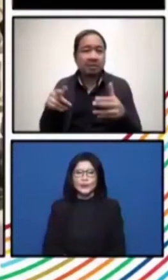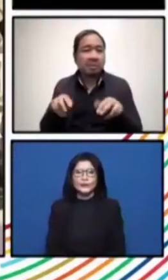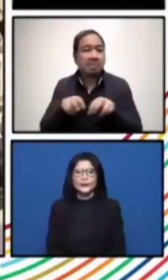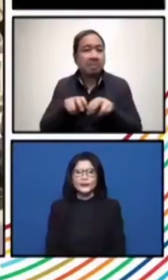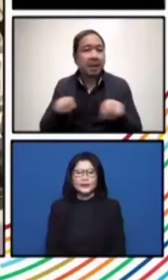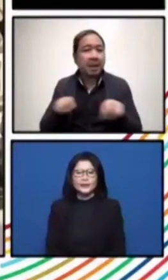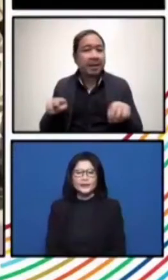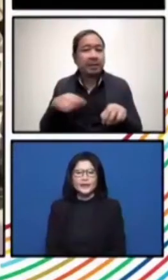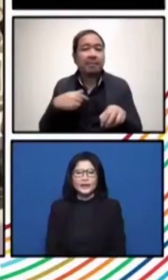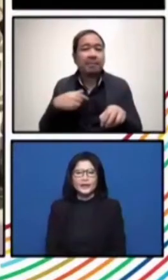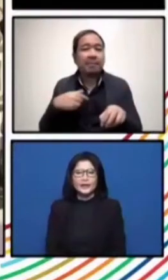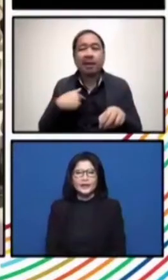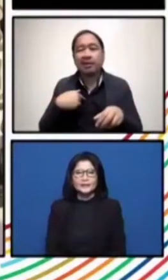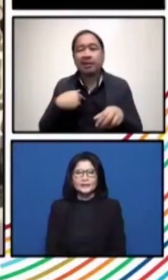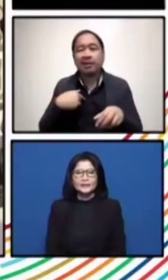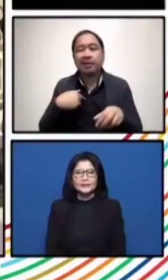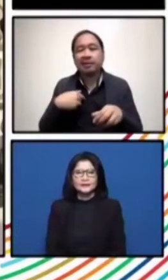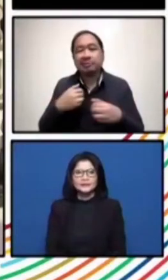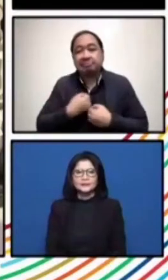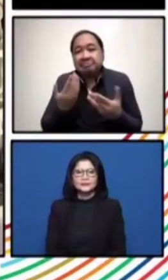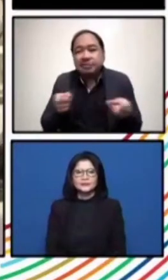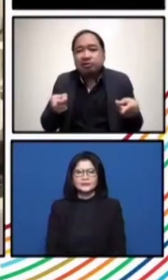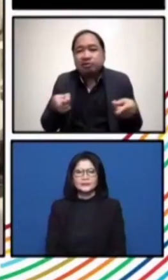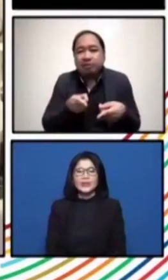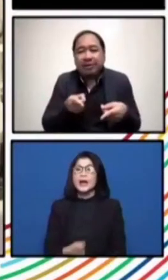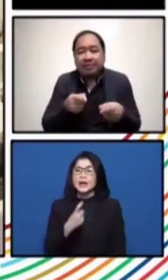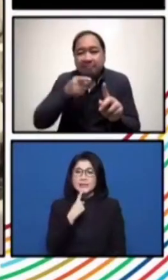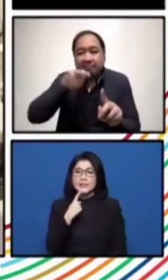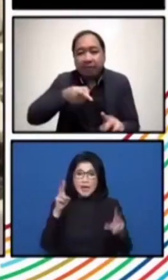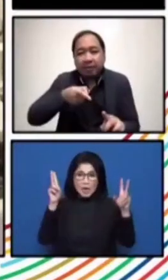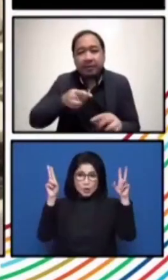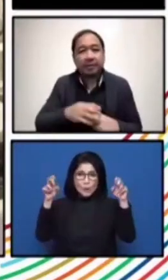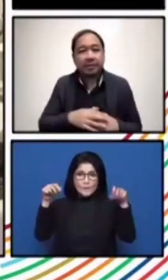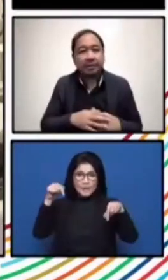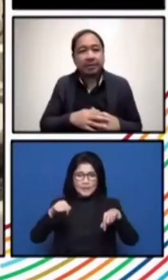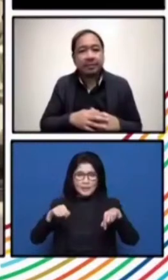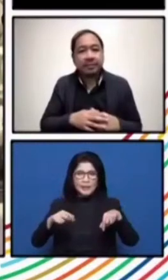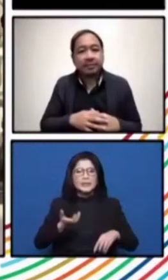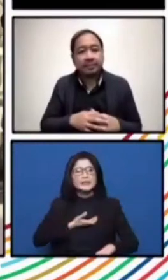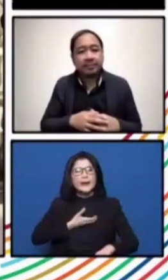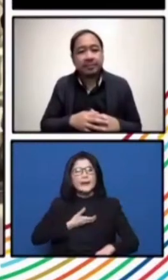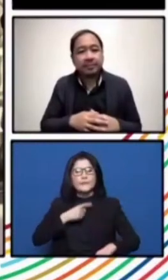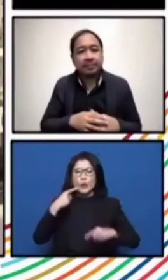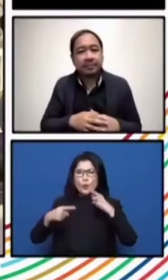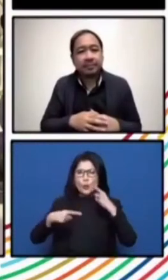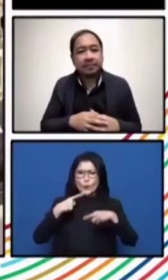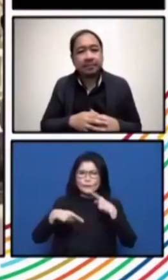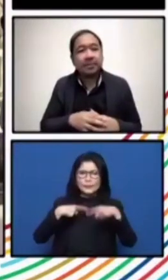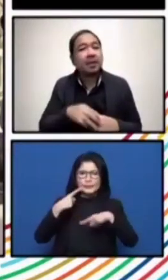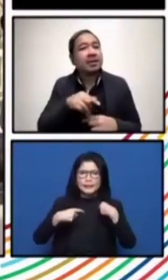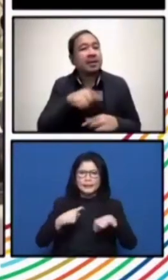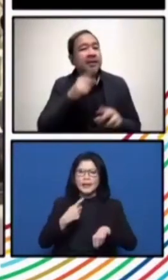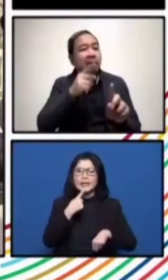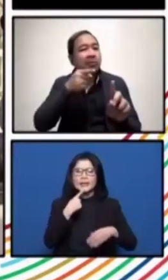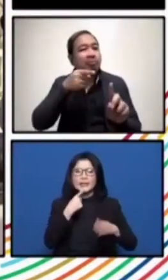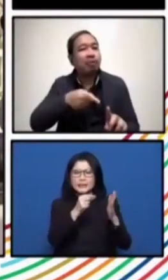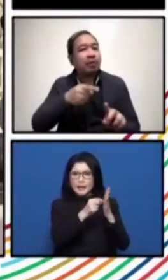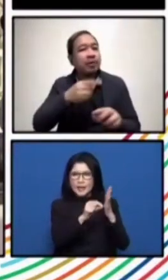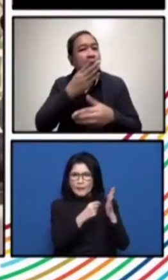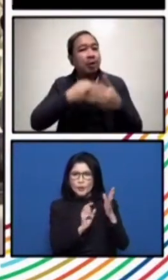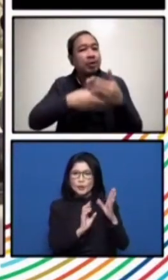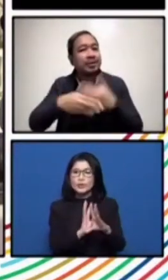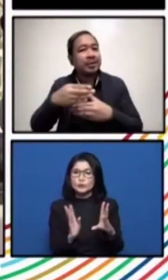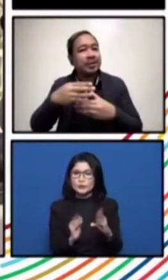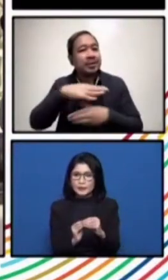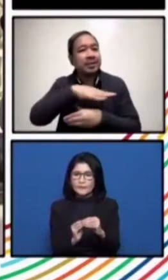sweet regarding this topic one thing I always talk about when it when it comes to the the point of disability inclusion and the challenge